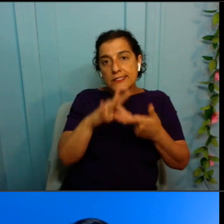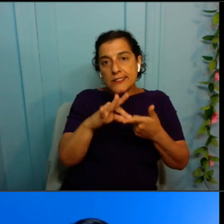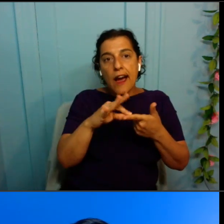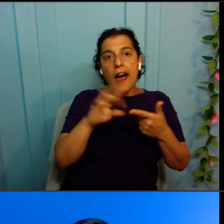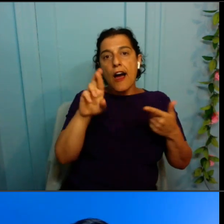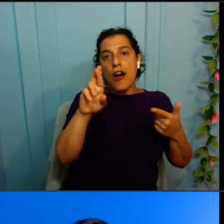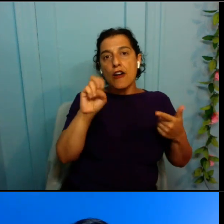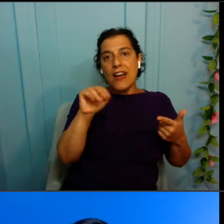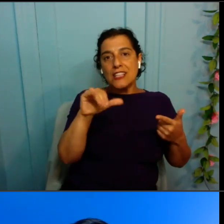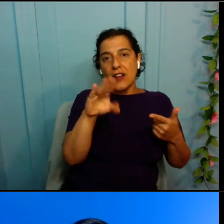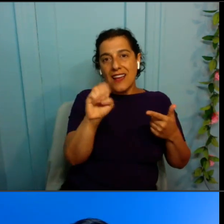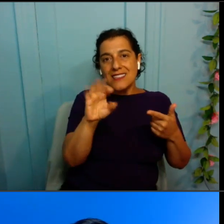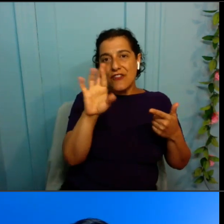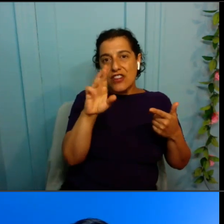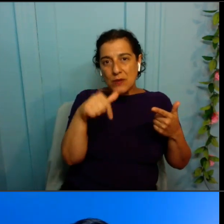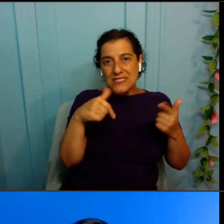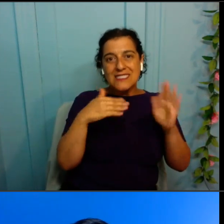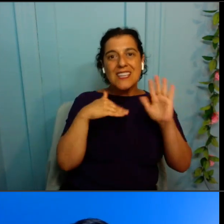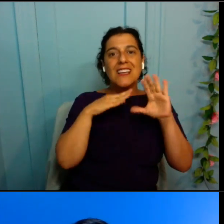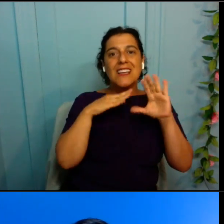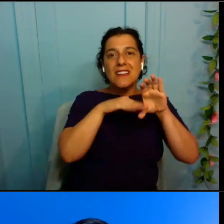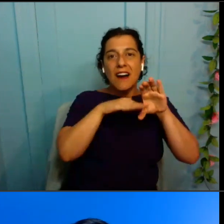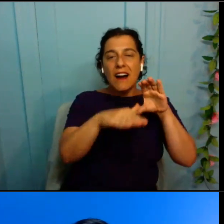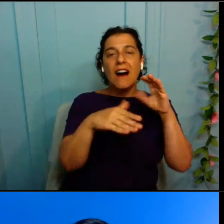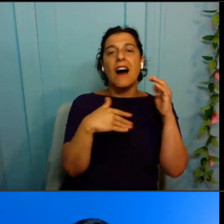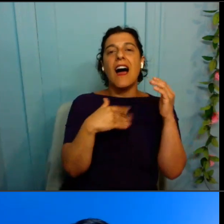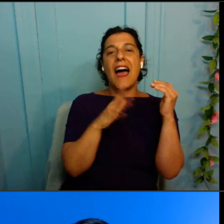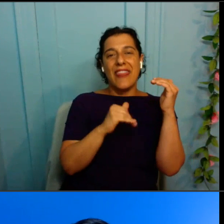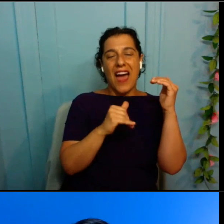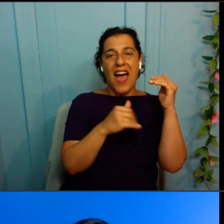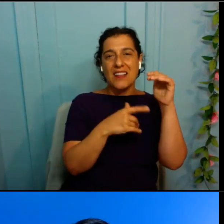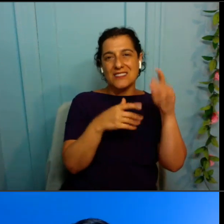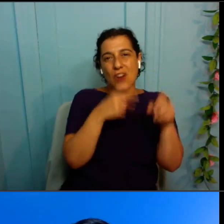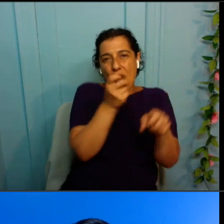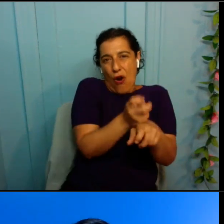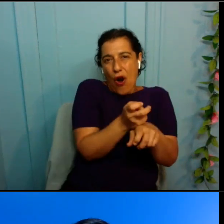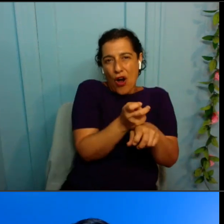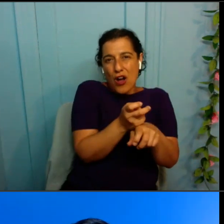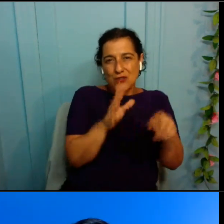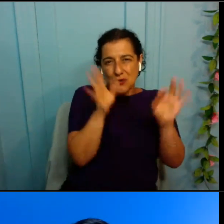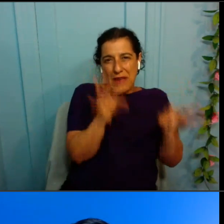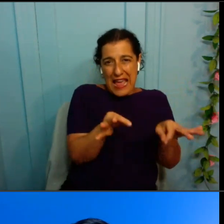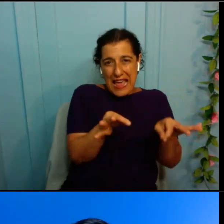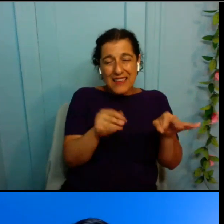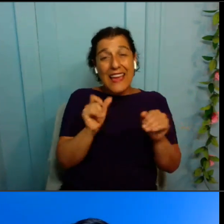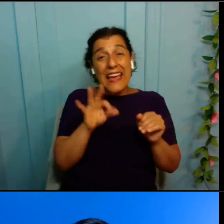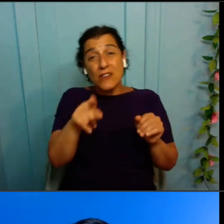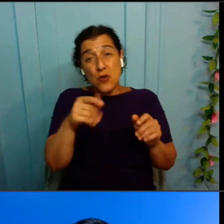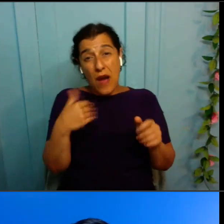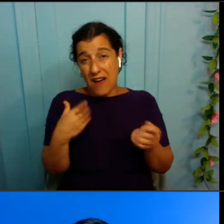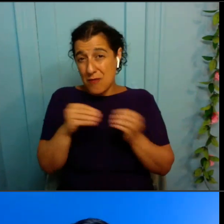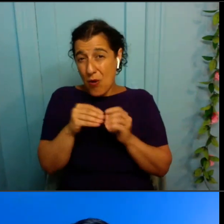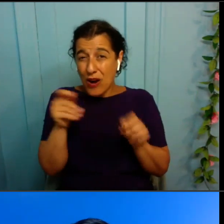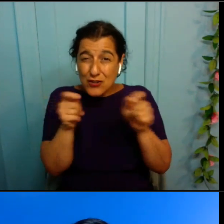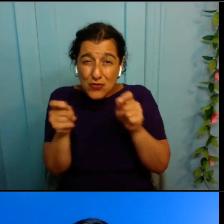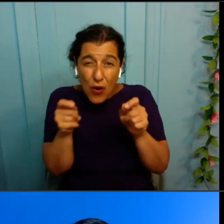resonance frequencies and that sort of thing. And that's a tough call to make. I think if you've got more control over